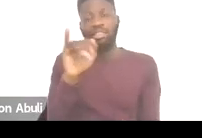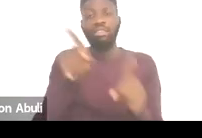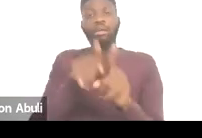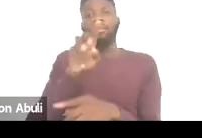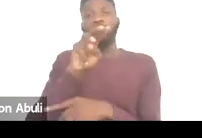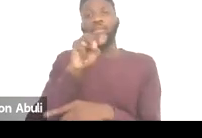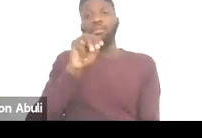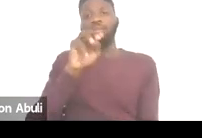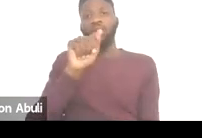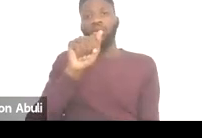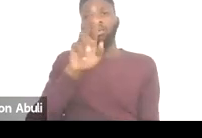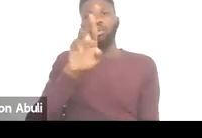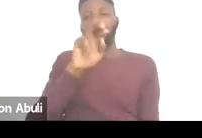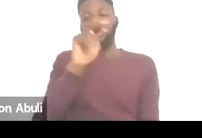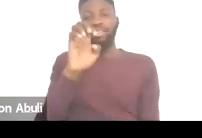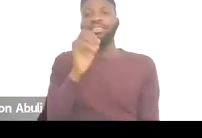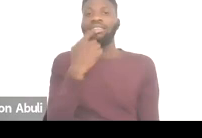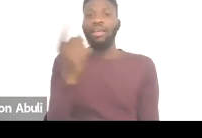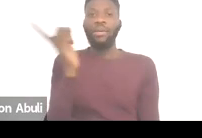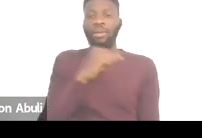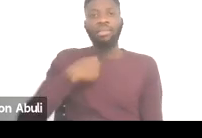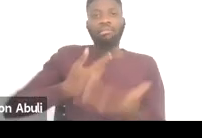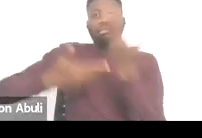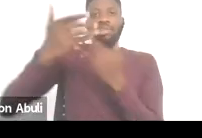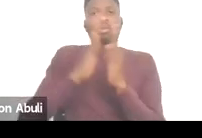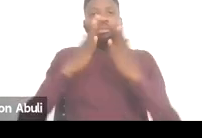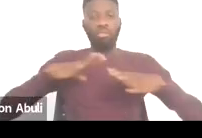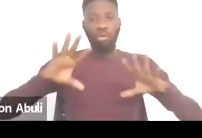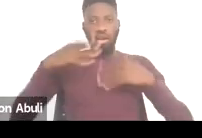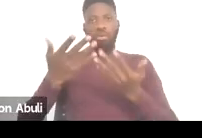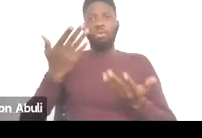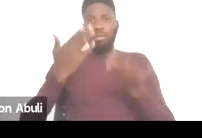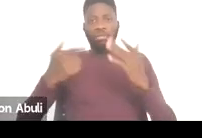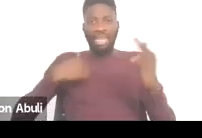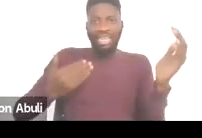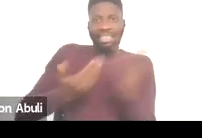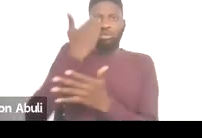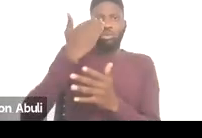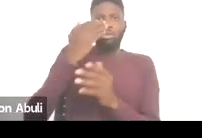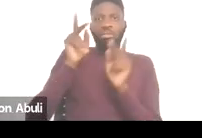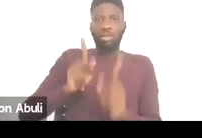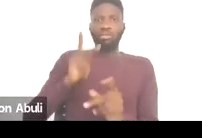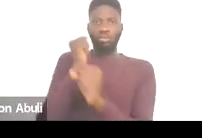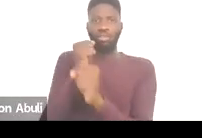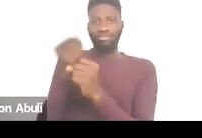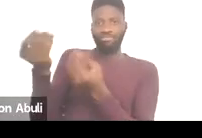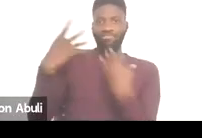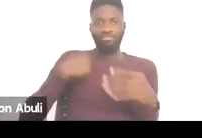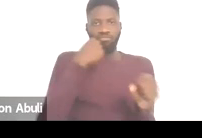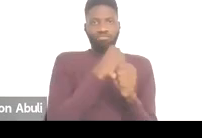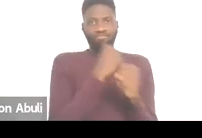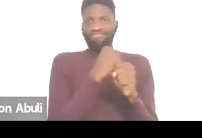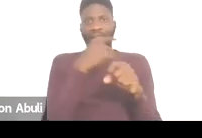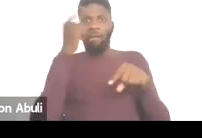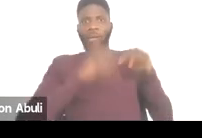workplace? Someone says something rude. Maybe I'm the new person at work. I've been given an assignment I'm not able to handle. I've